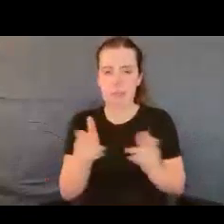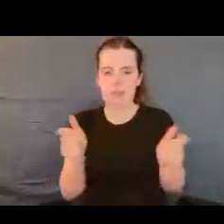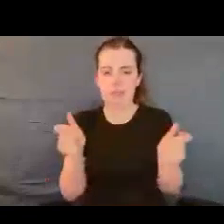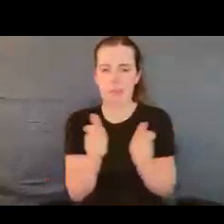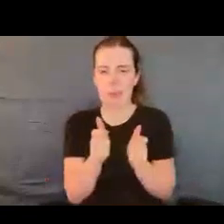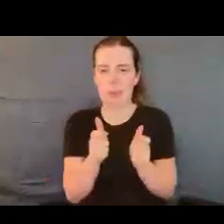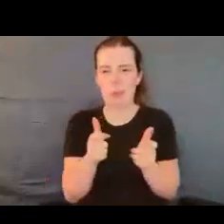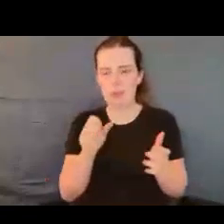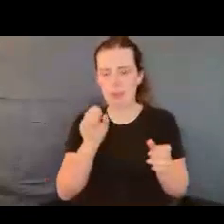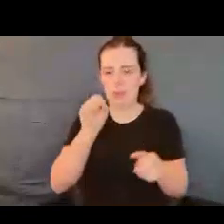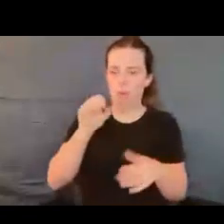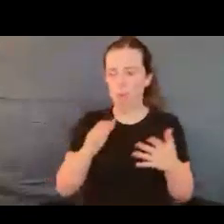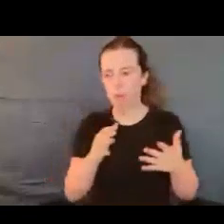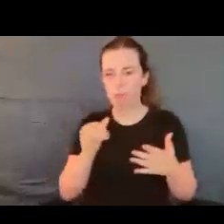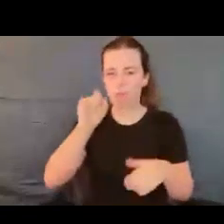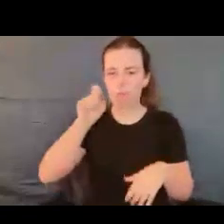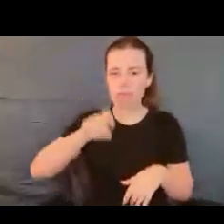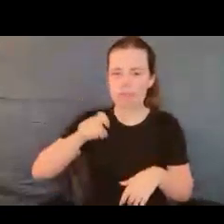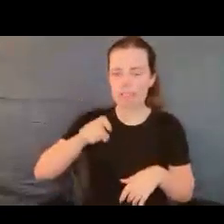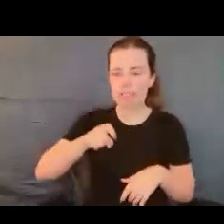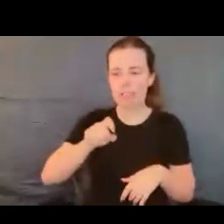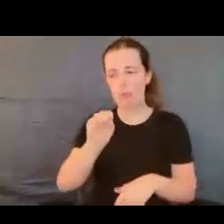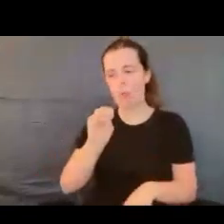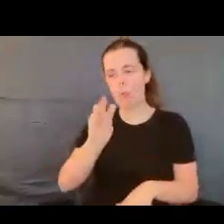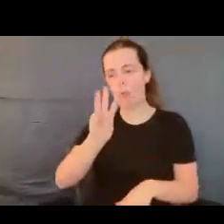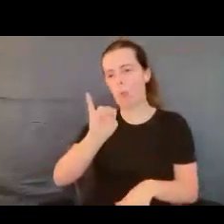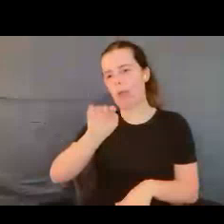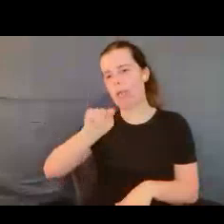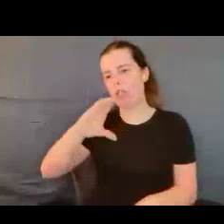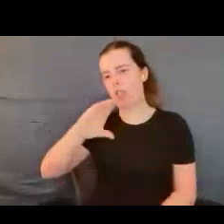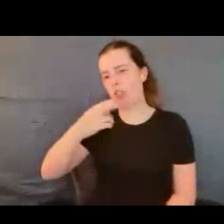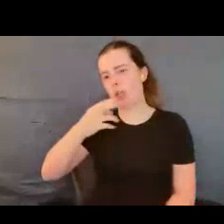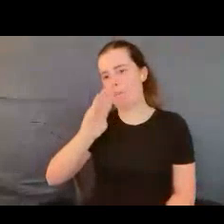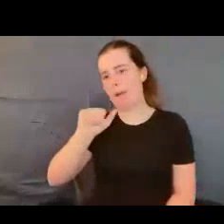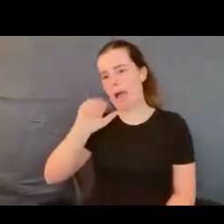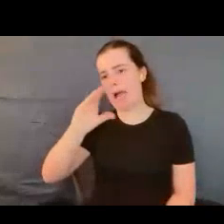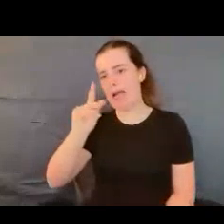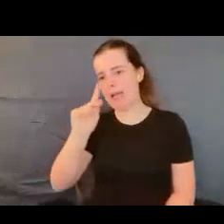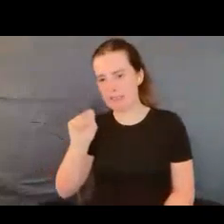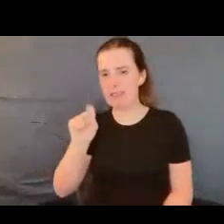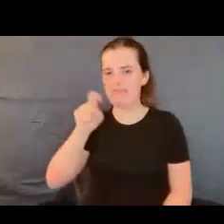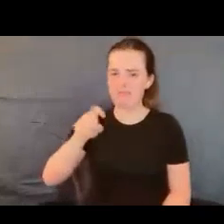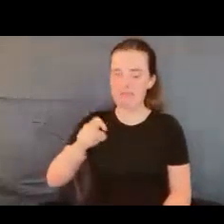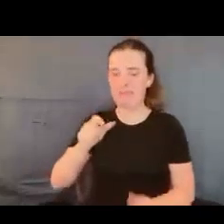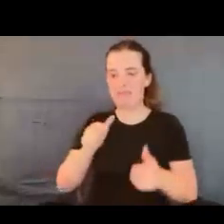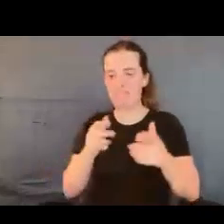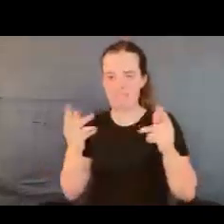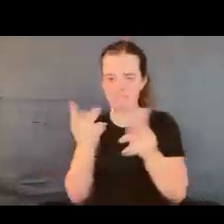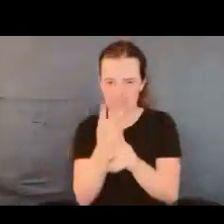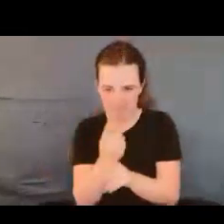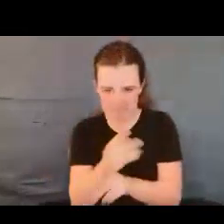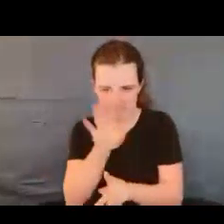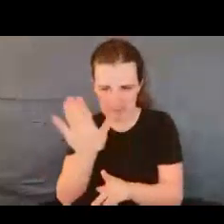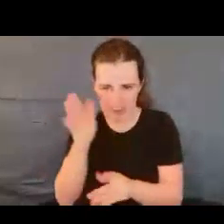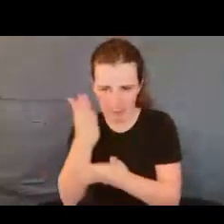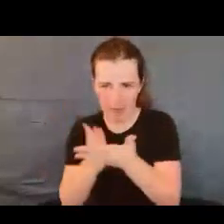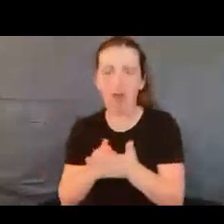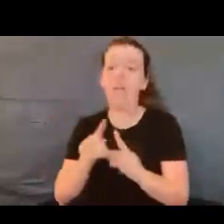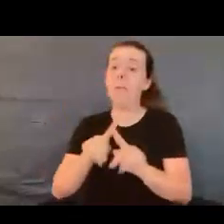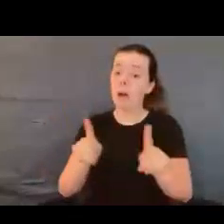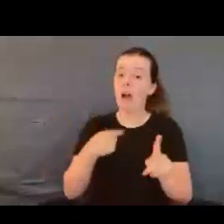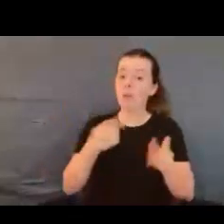like a line to get into some of those switchbacks. However, there is plenty of time before that, and I would also encourage people to just